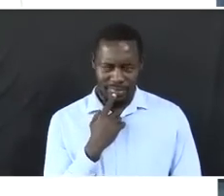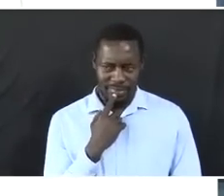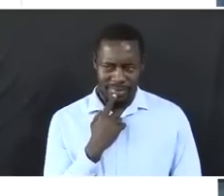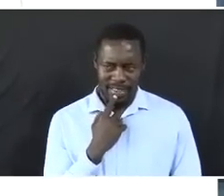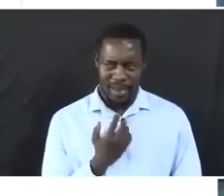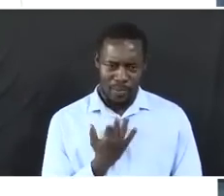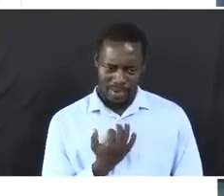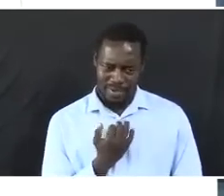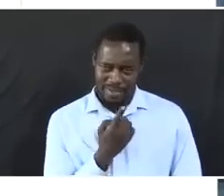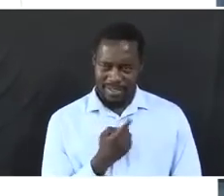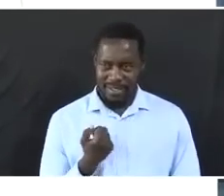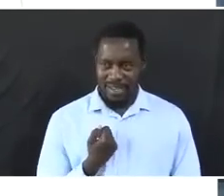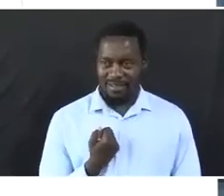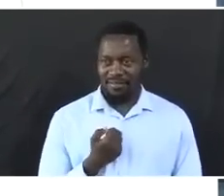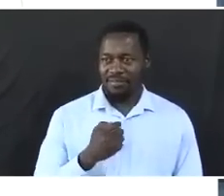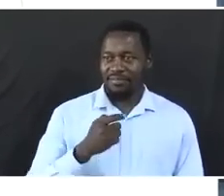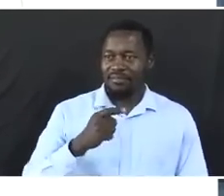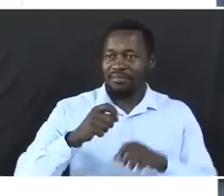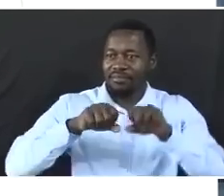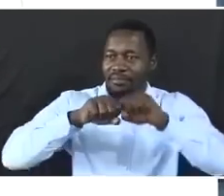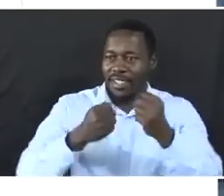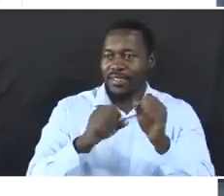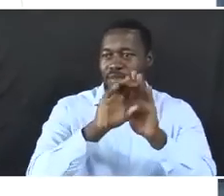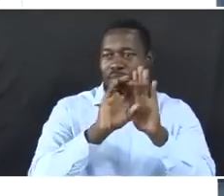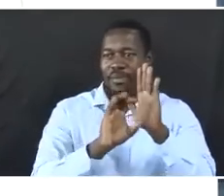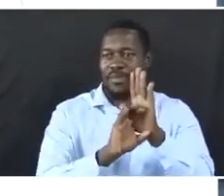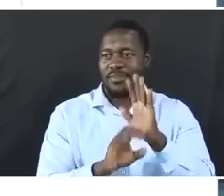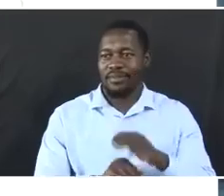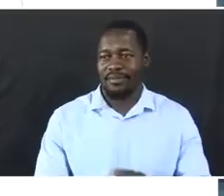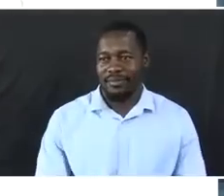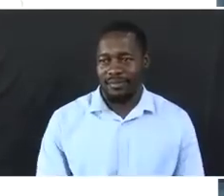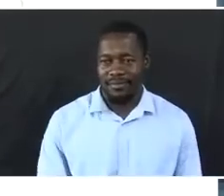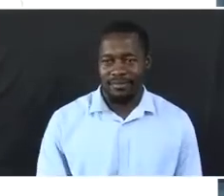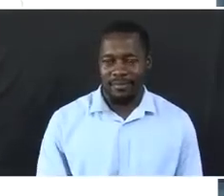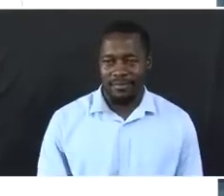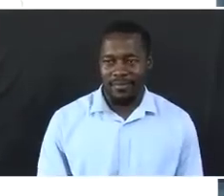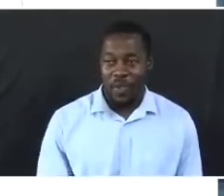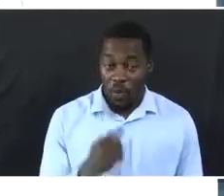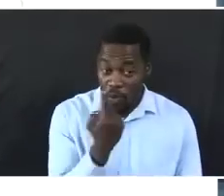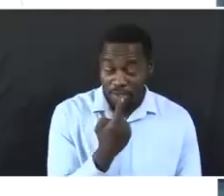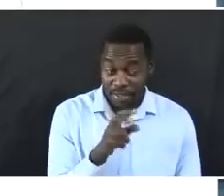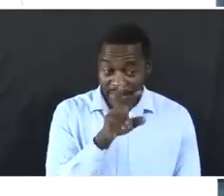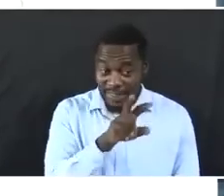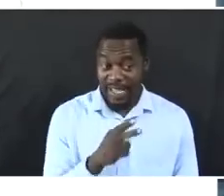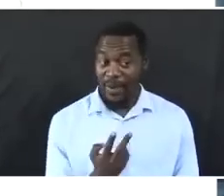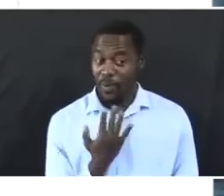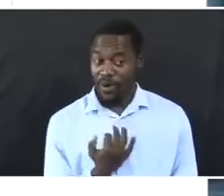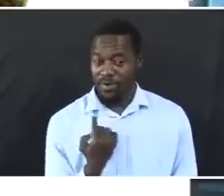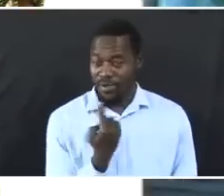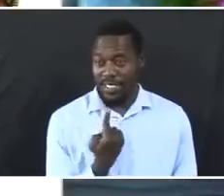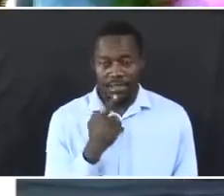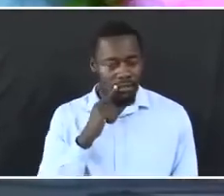Let me ask a sincere question. Now that you are baptized and take the Lord's Supper,